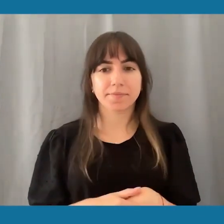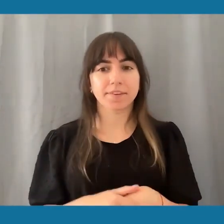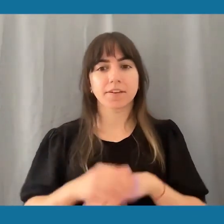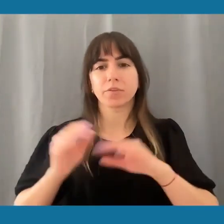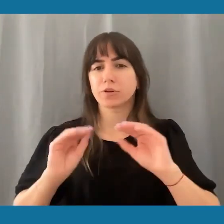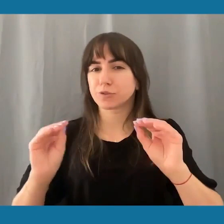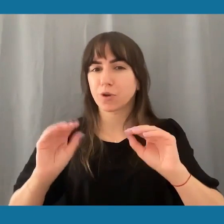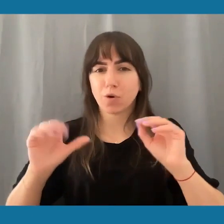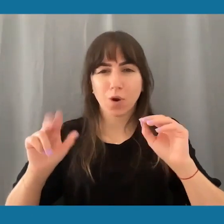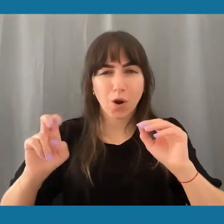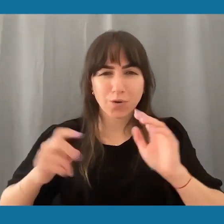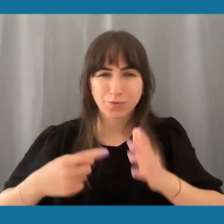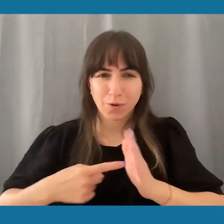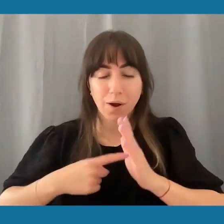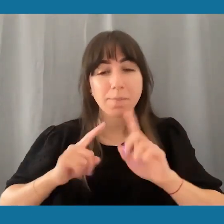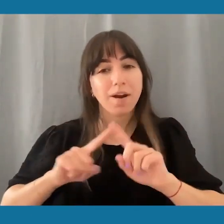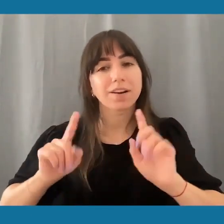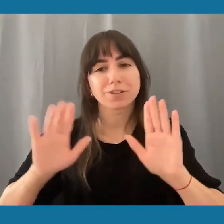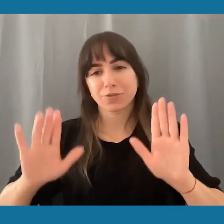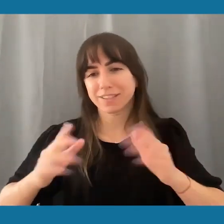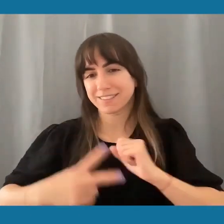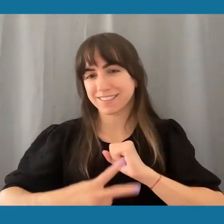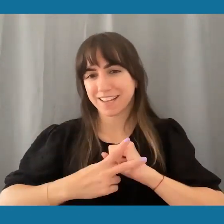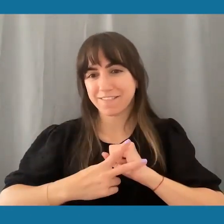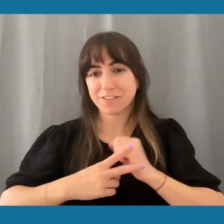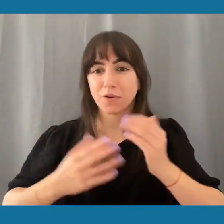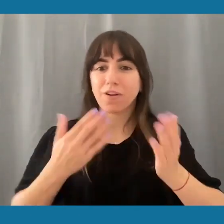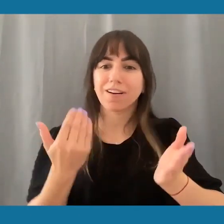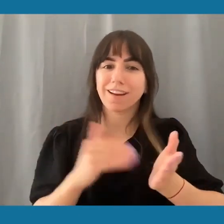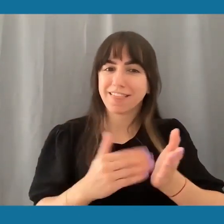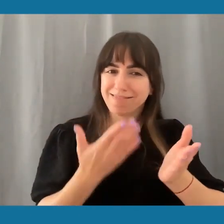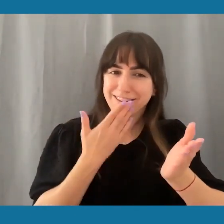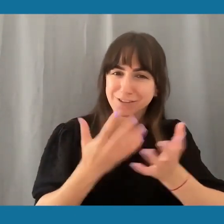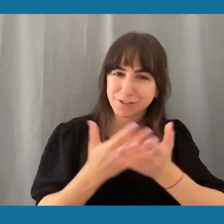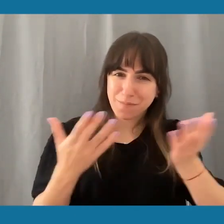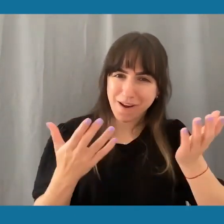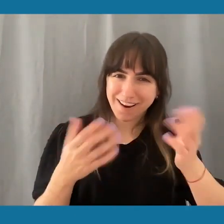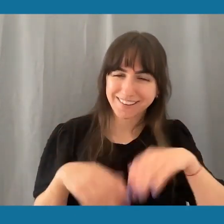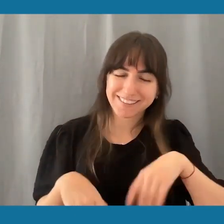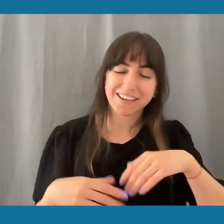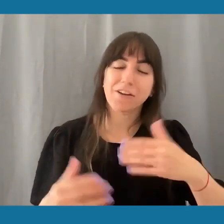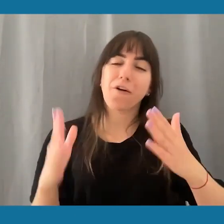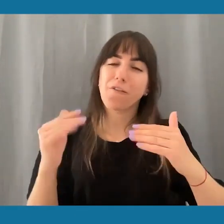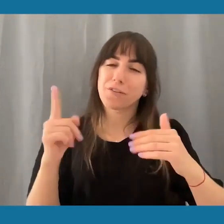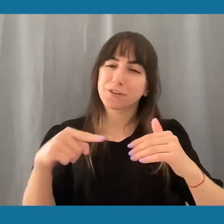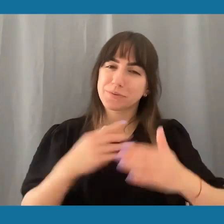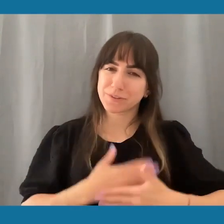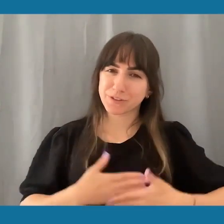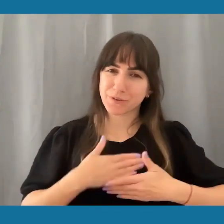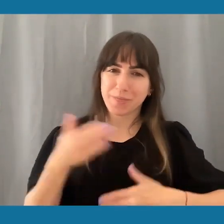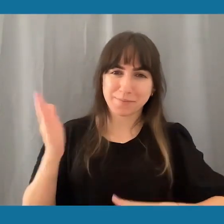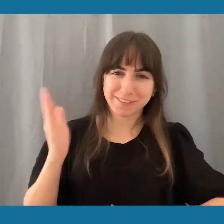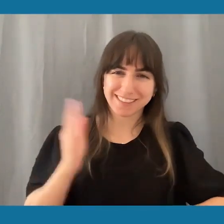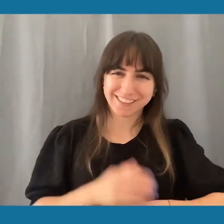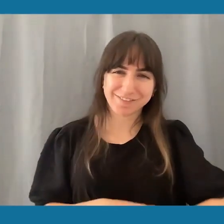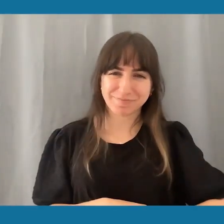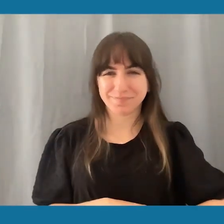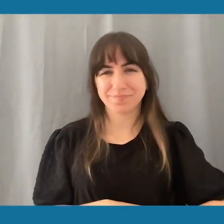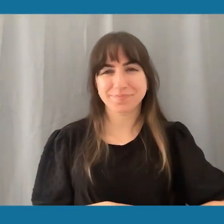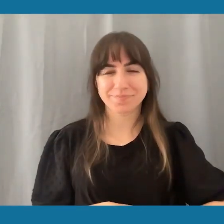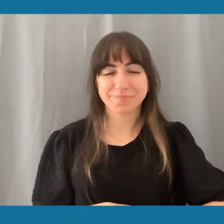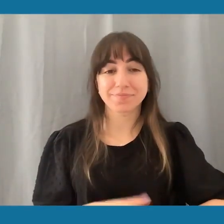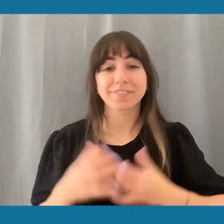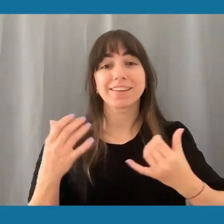presentations. Now, this time, I'm going to go ahead and ask Leo to come back and join us here and maybe talk a little bit about